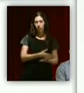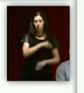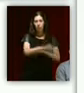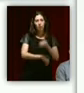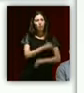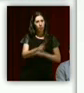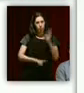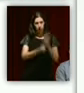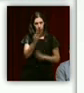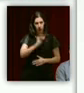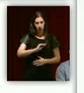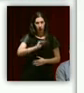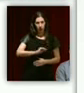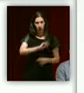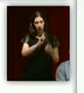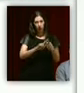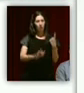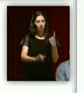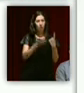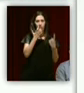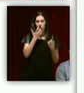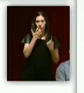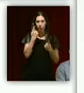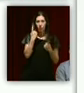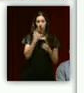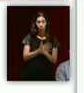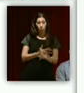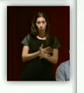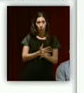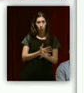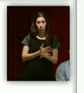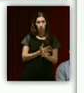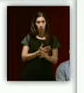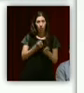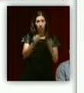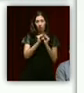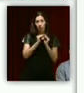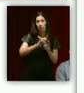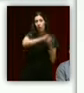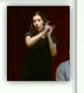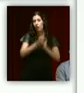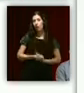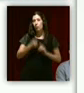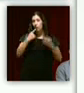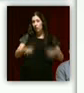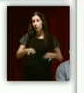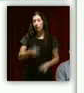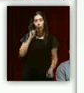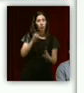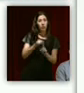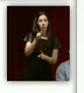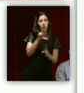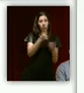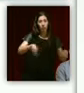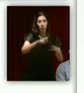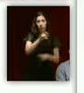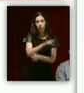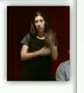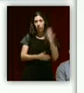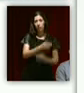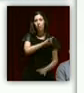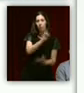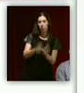market, great steps have been undertaken. Okay, I simplify the games. I will design